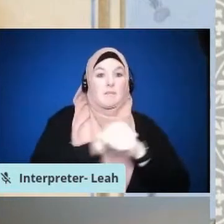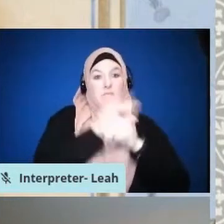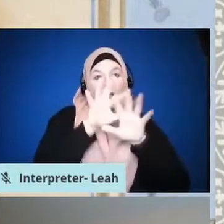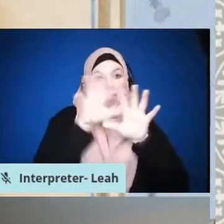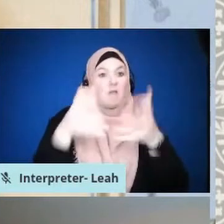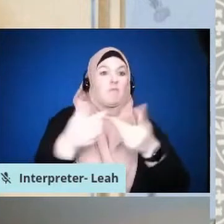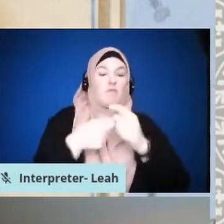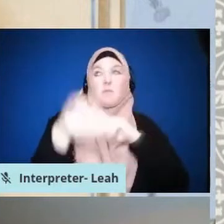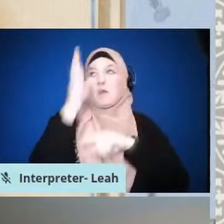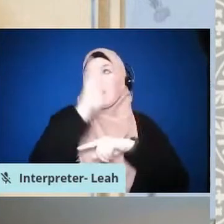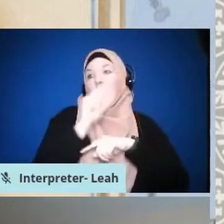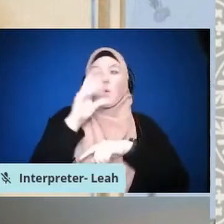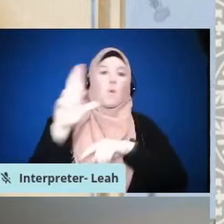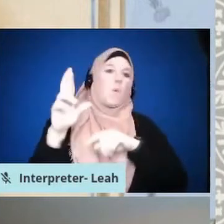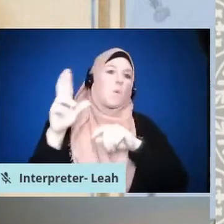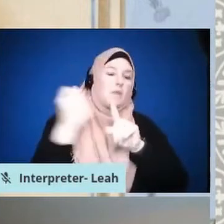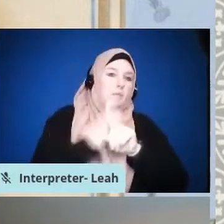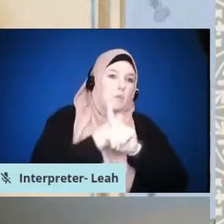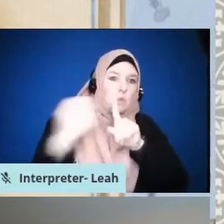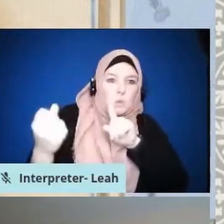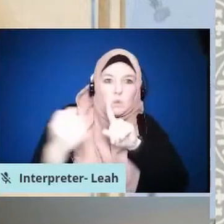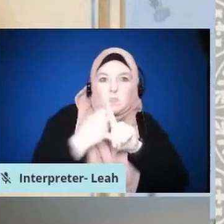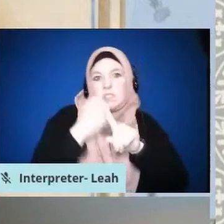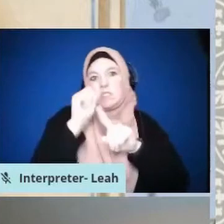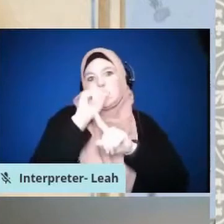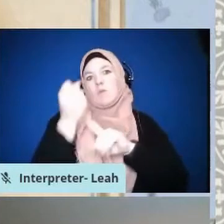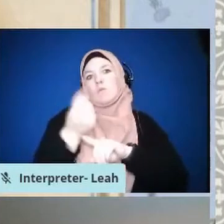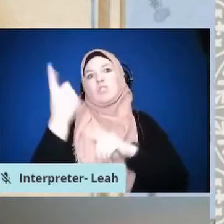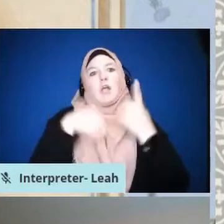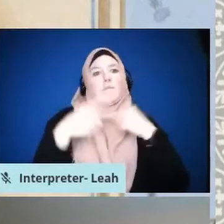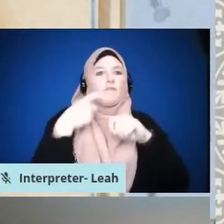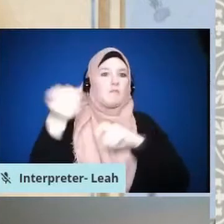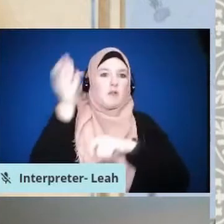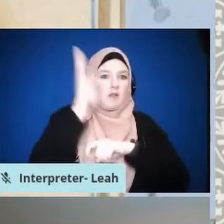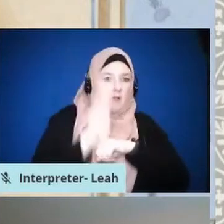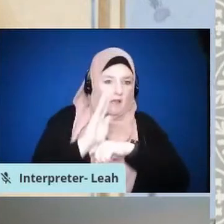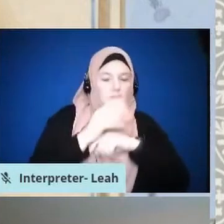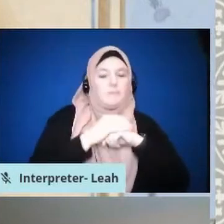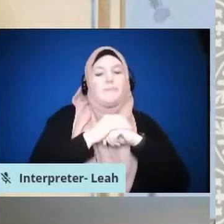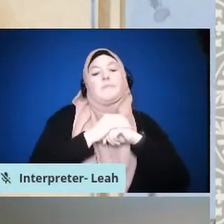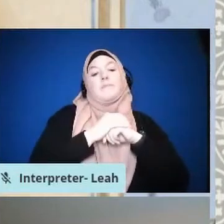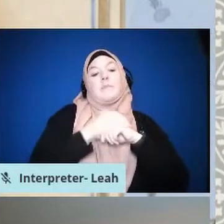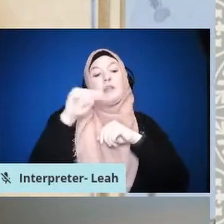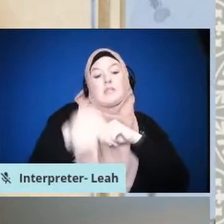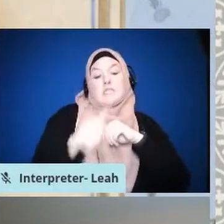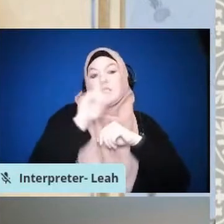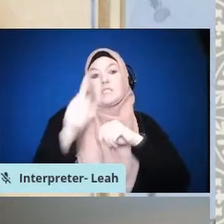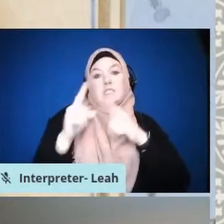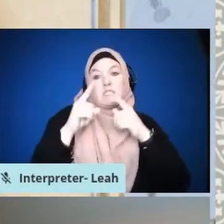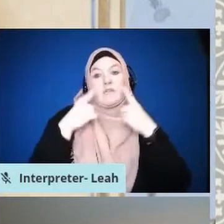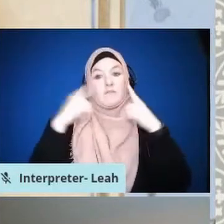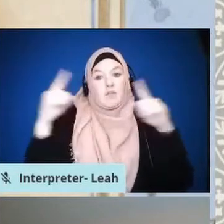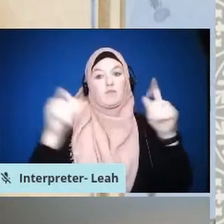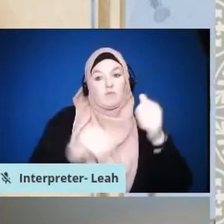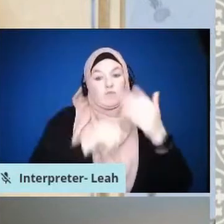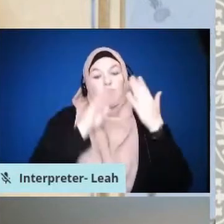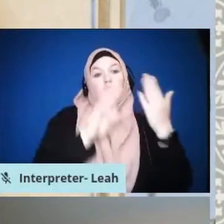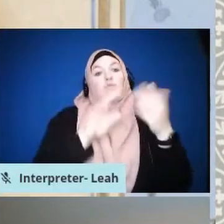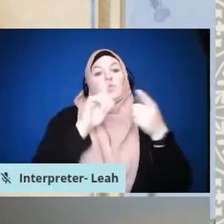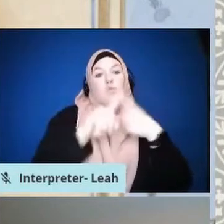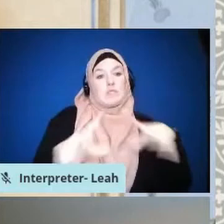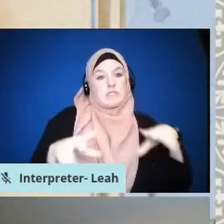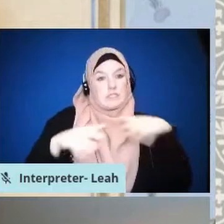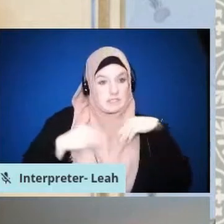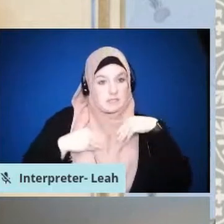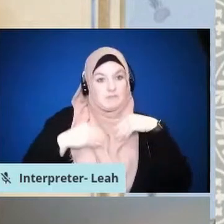is coming from God, or the abusive situation is coming from God. And this is an effective approach to